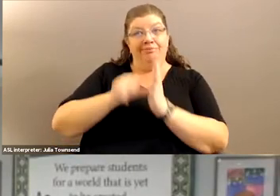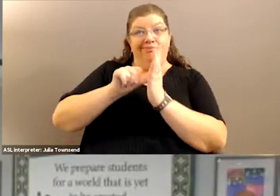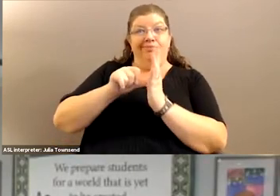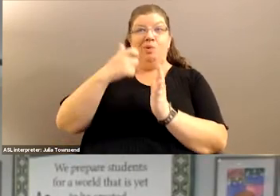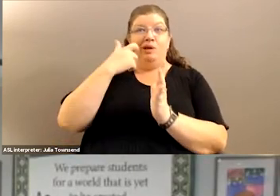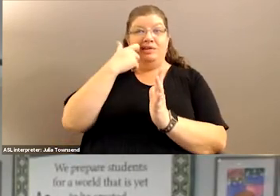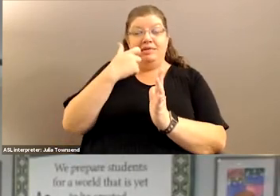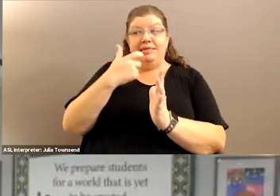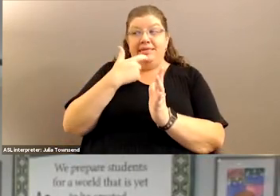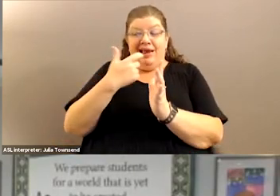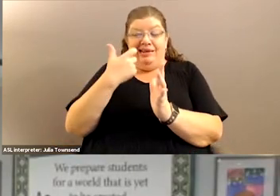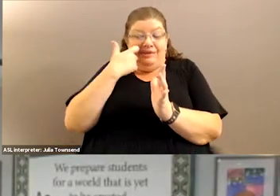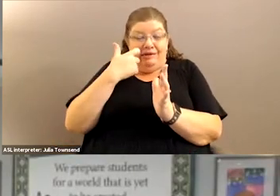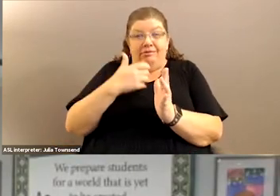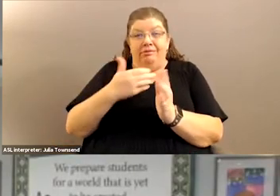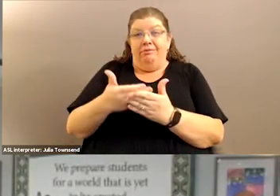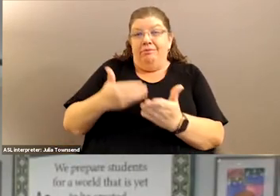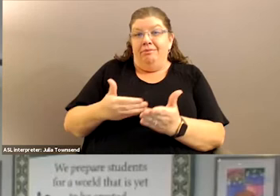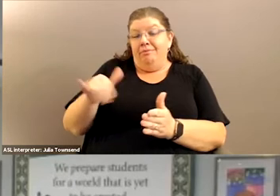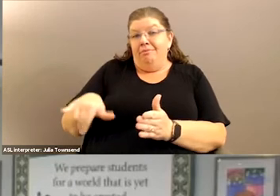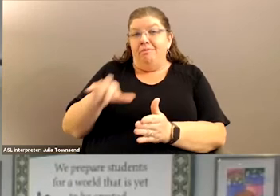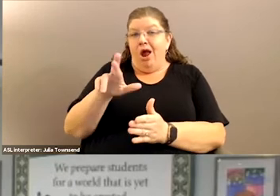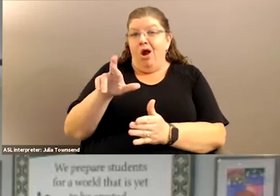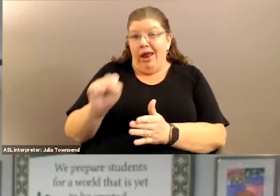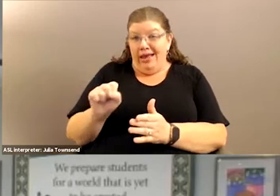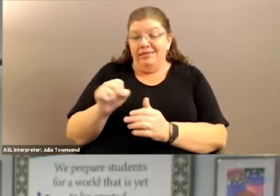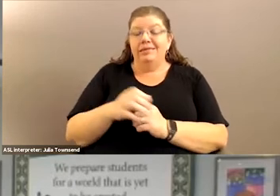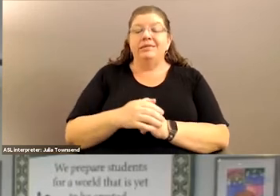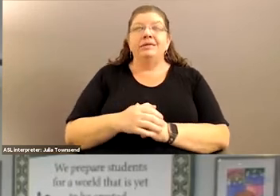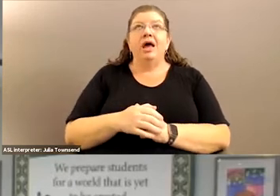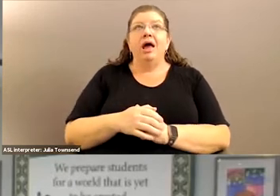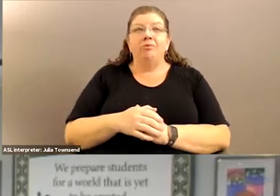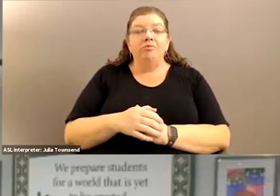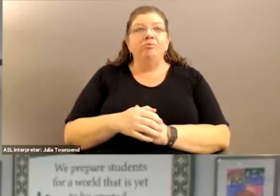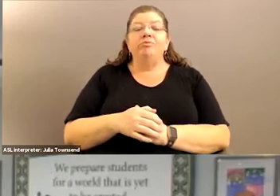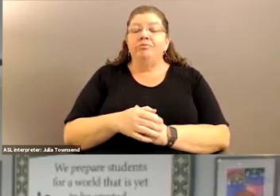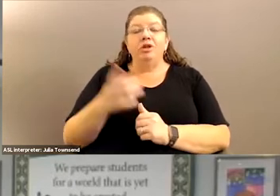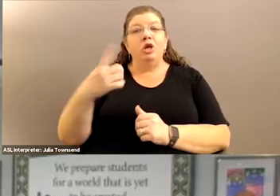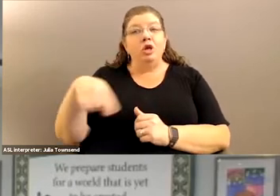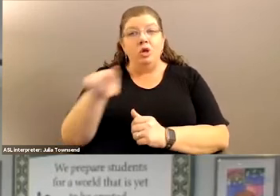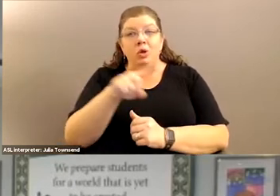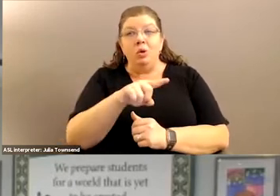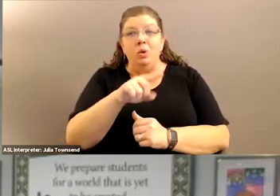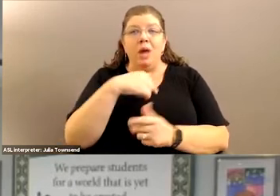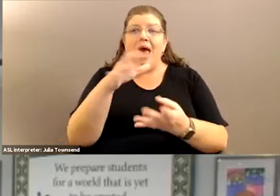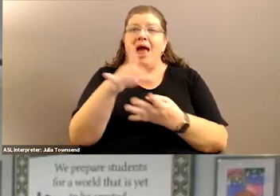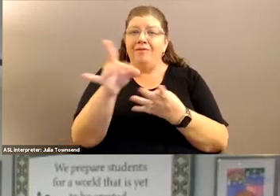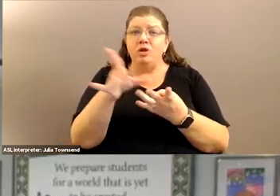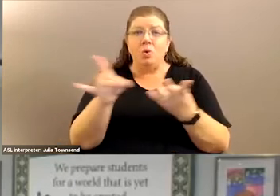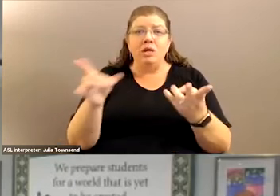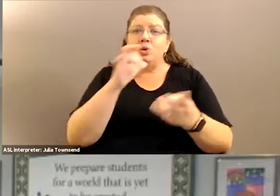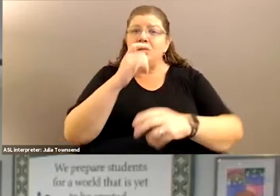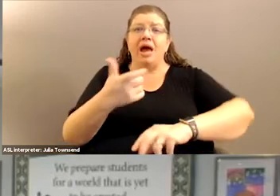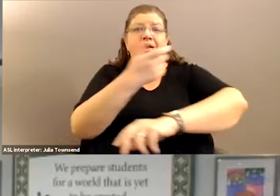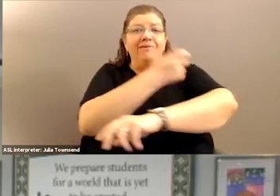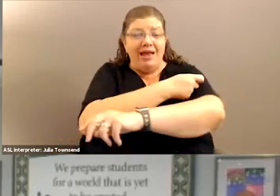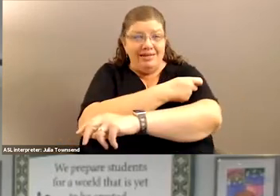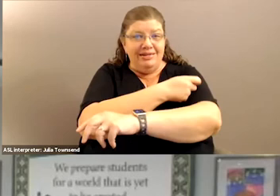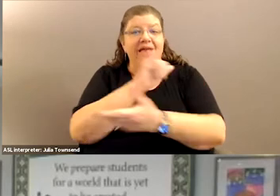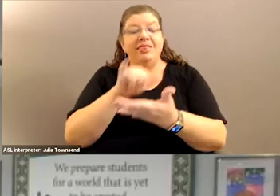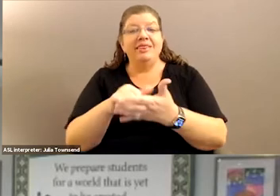just said previously by rs um you have a choice not to get vaccinated and that choice comes with